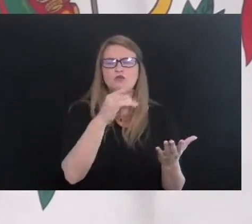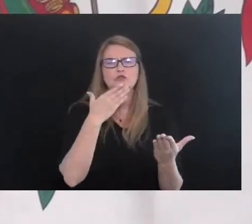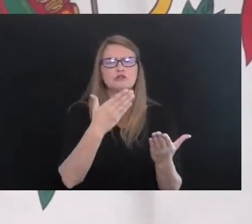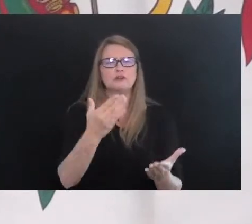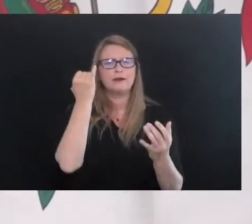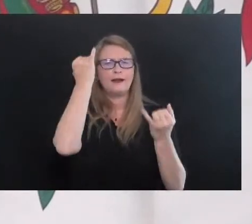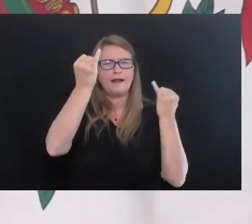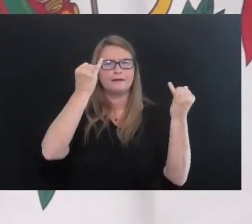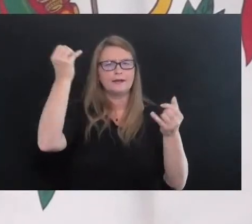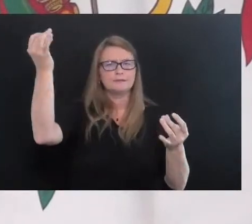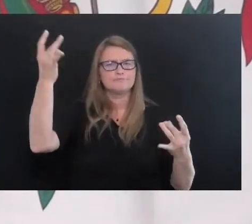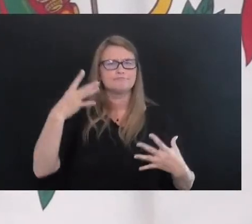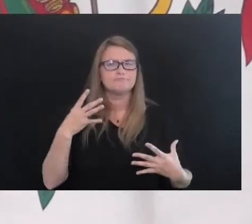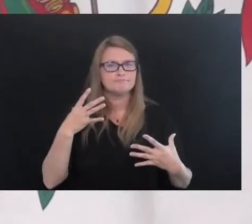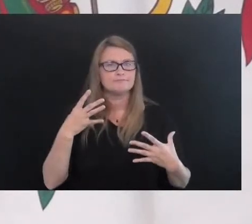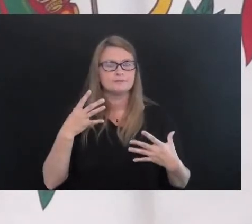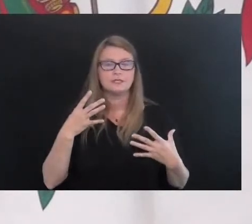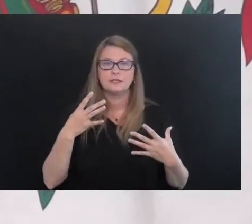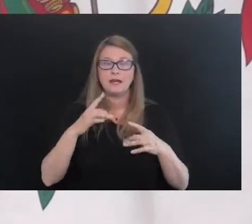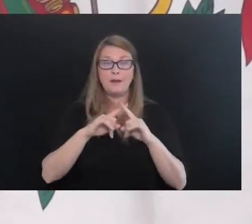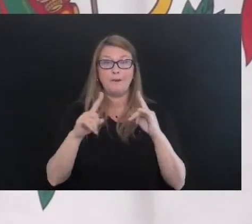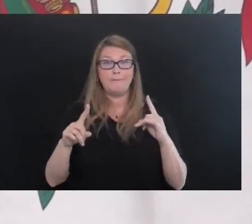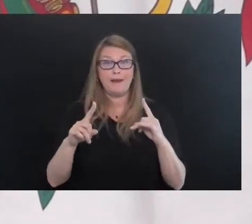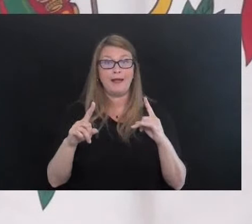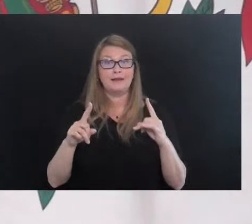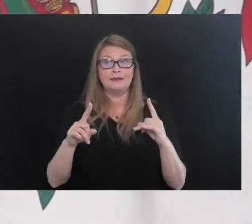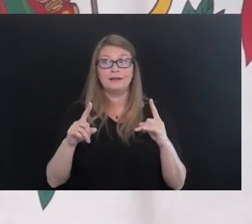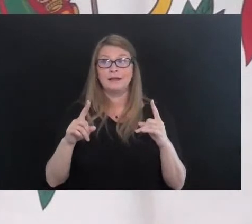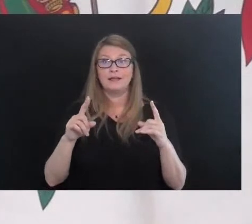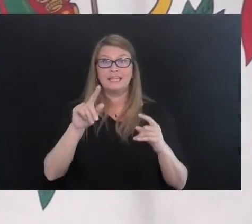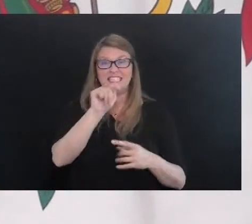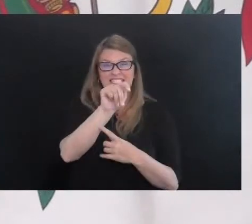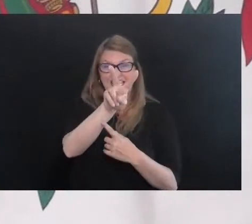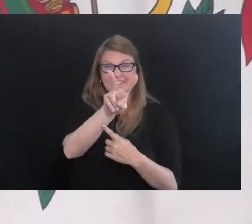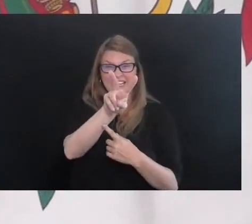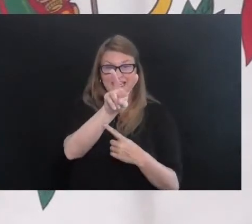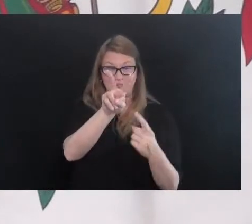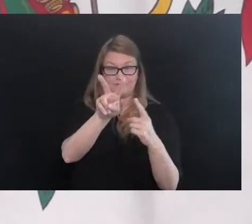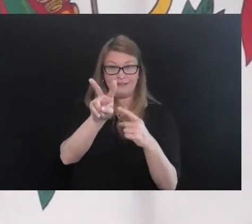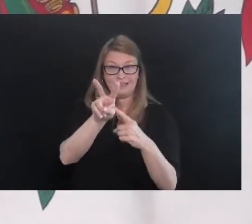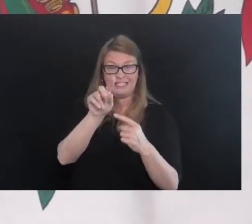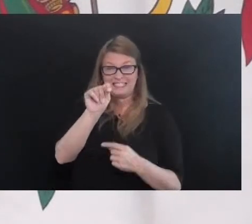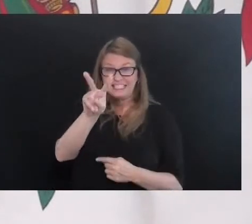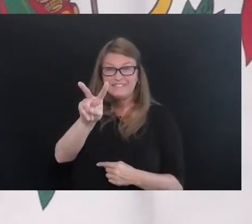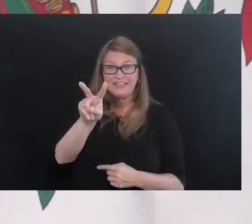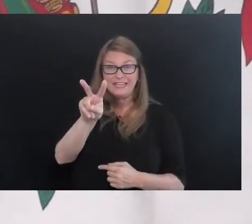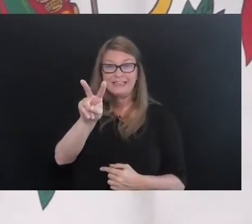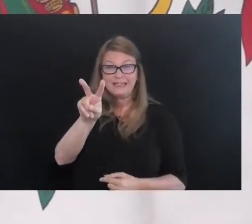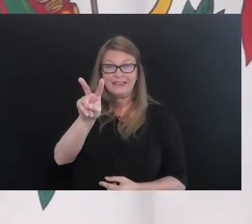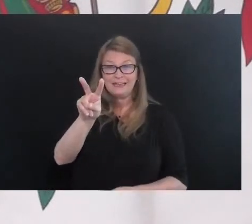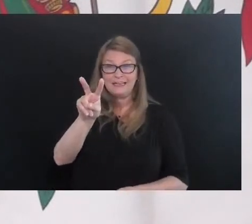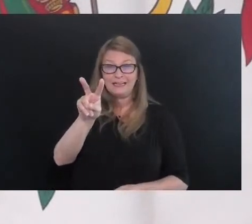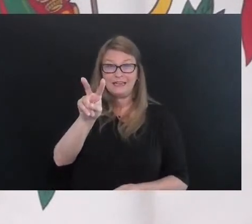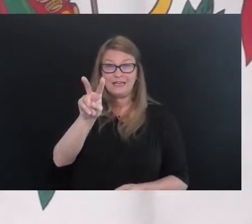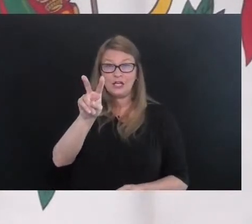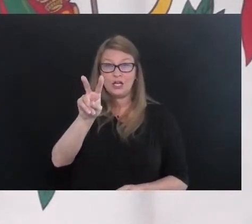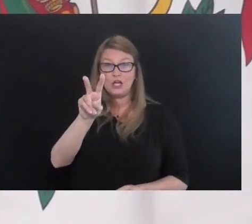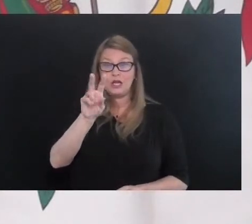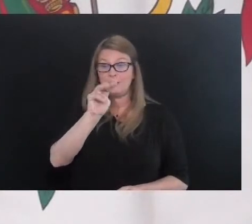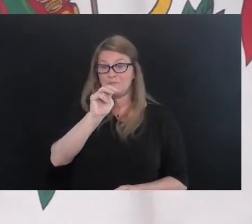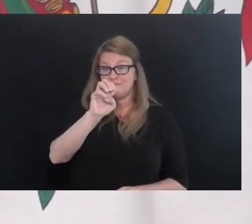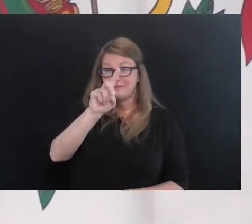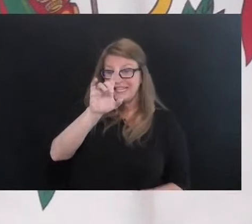idea. But absolutely the power of television, the power of any level of